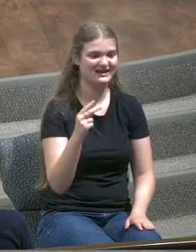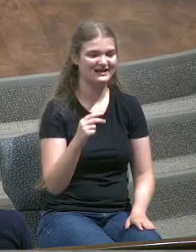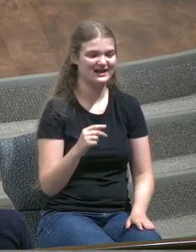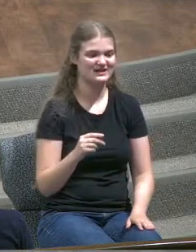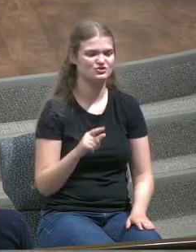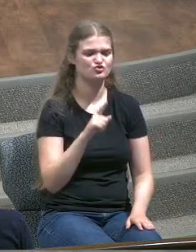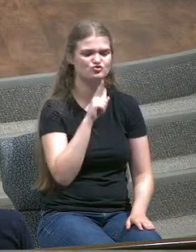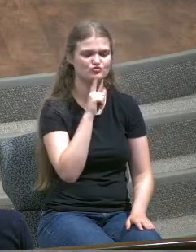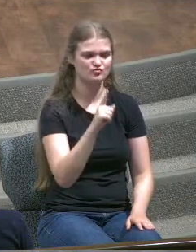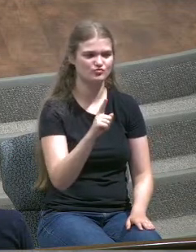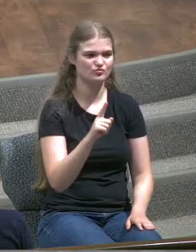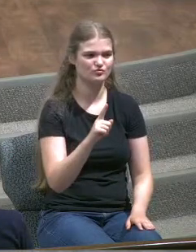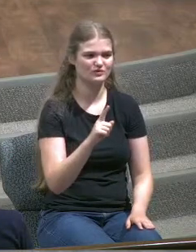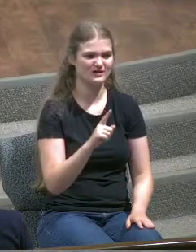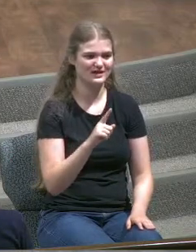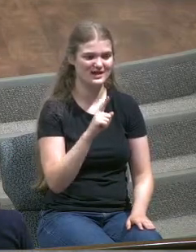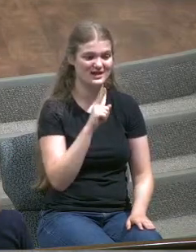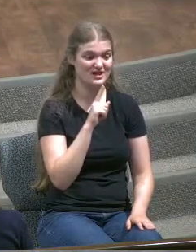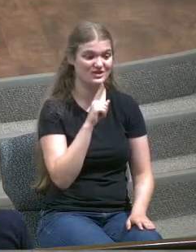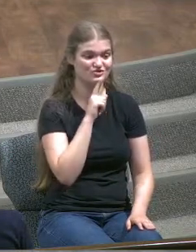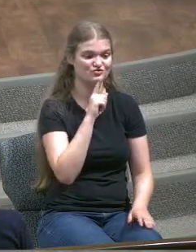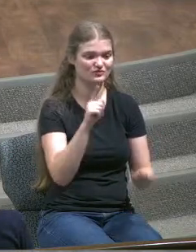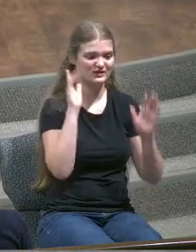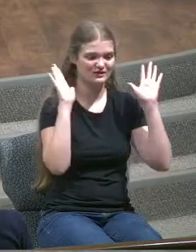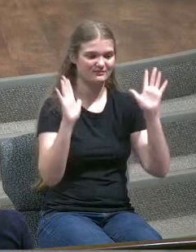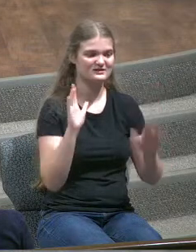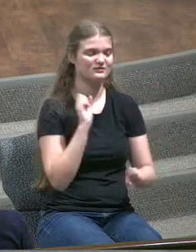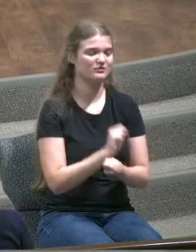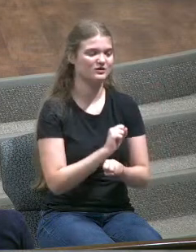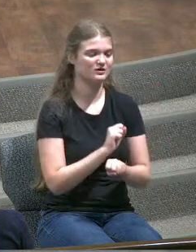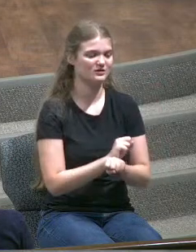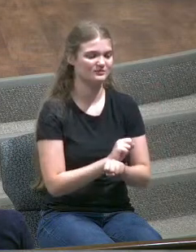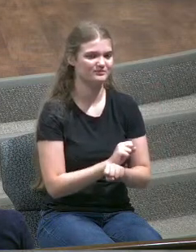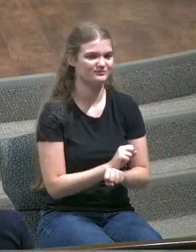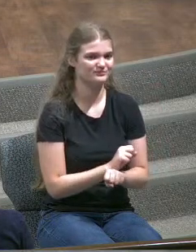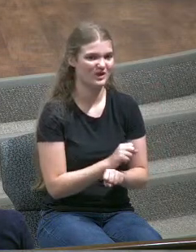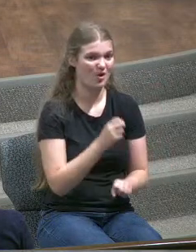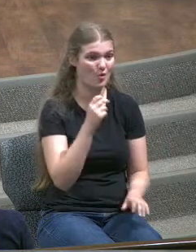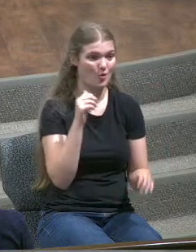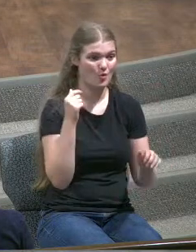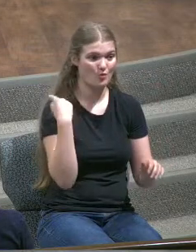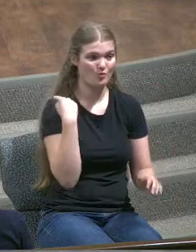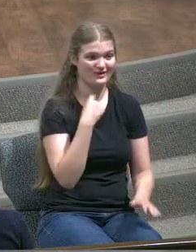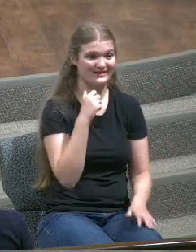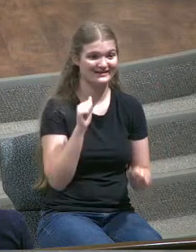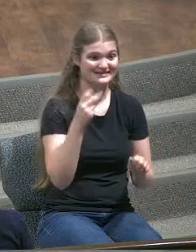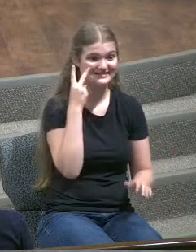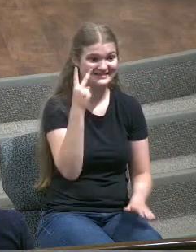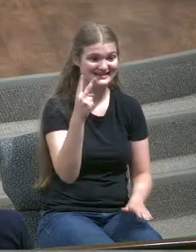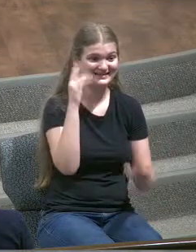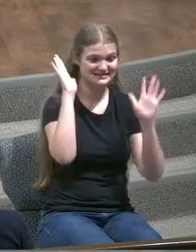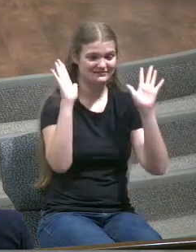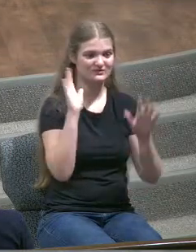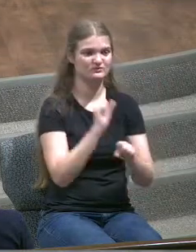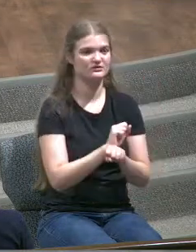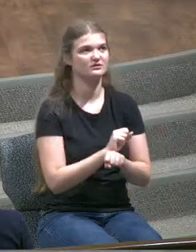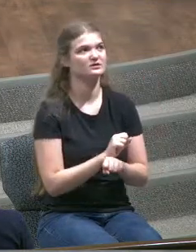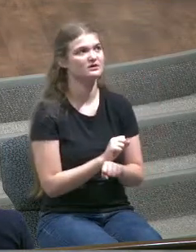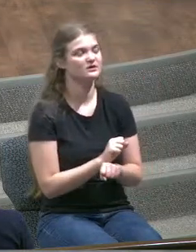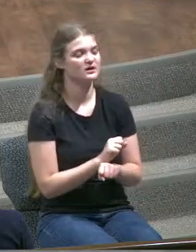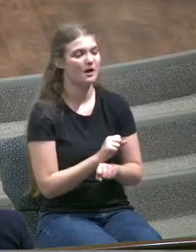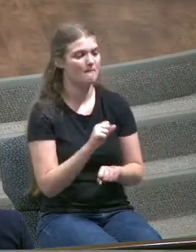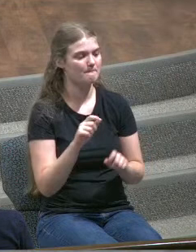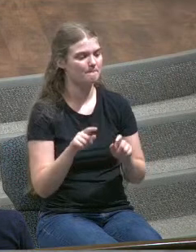lives and making them where they can walk. It's something that you can see. And so people were following him because of that. But then there was a